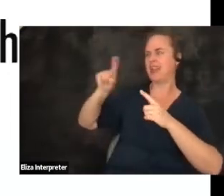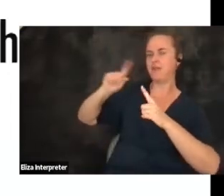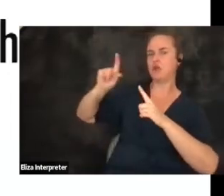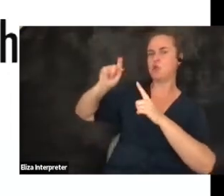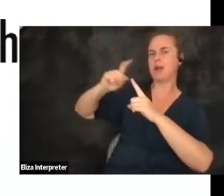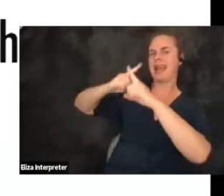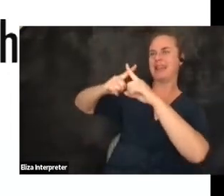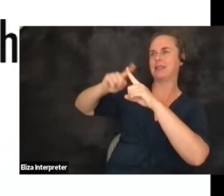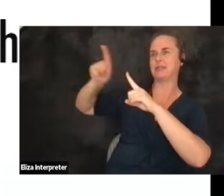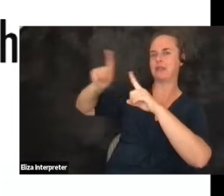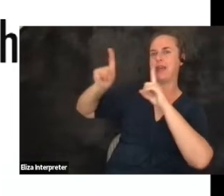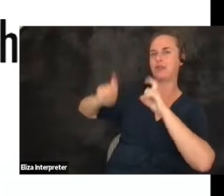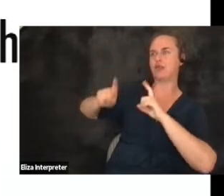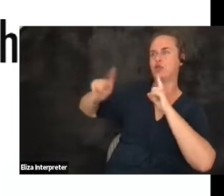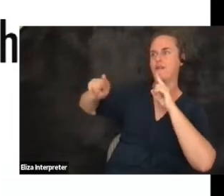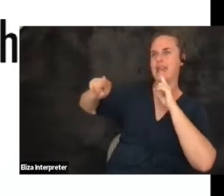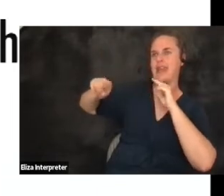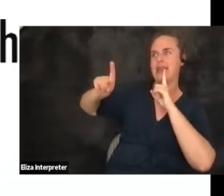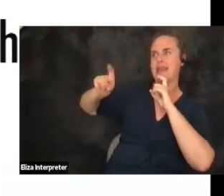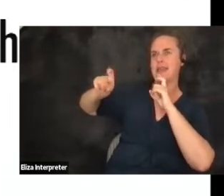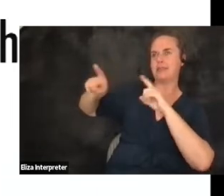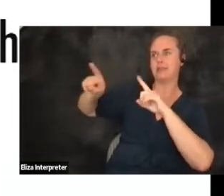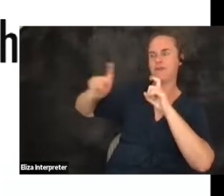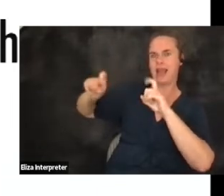see your screen again. Okay.